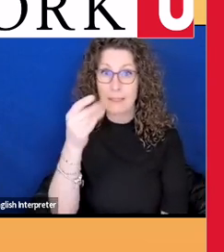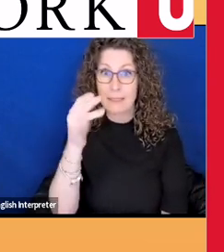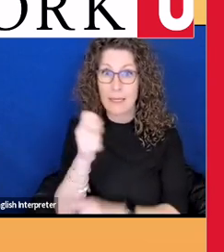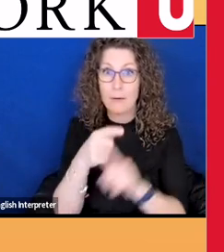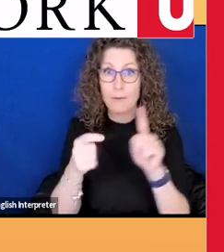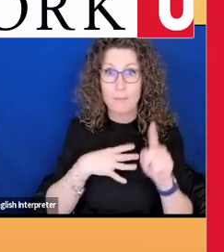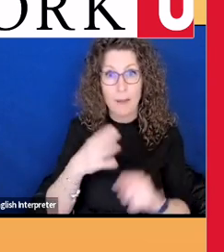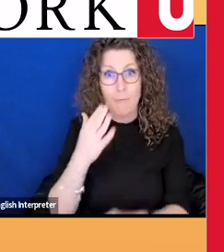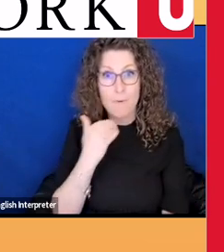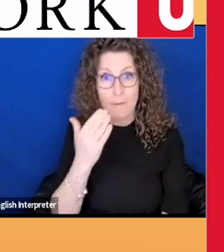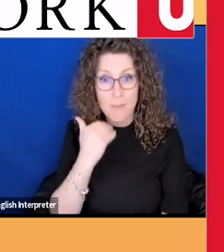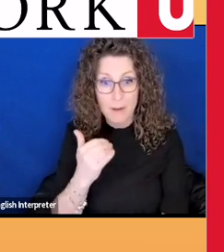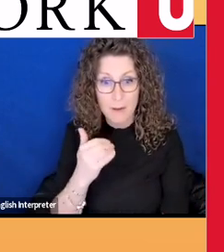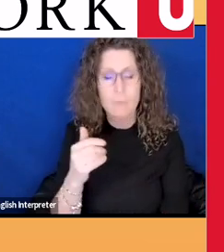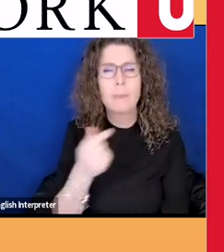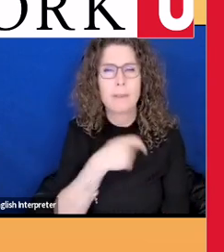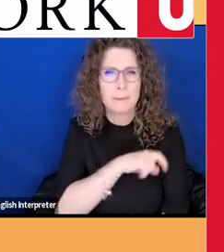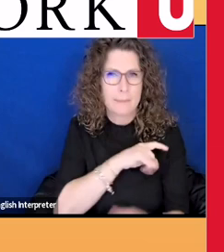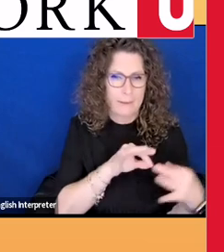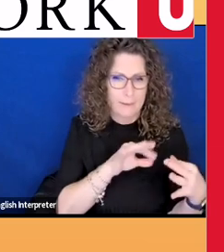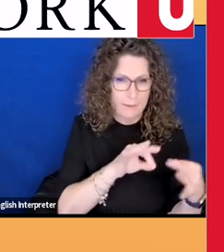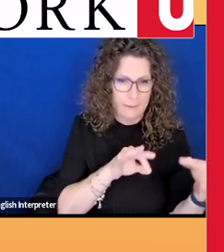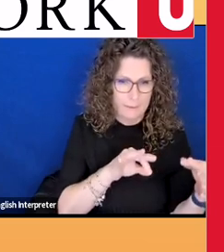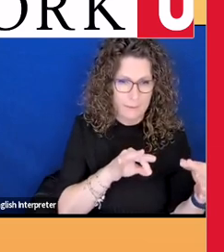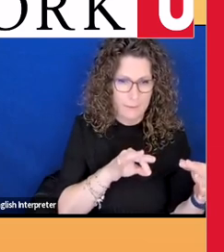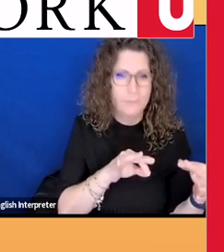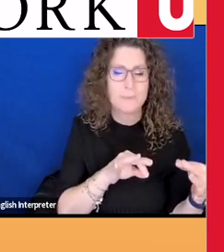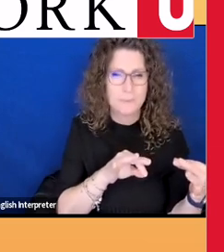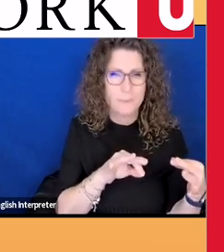8 de noviembre de 1972.